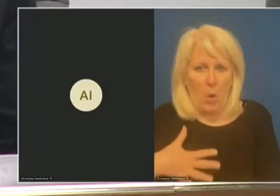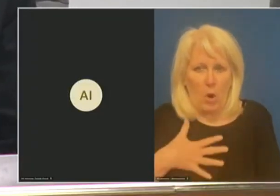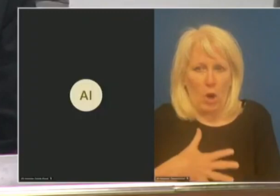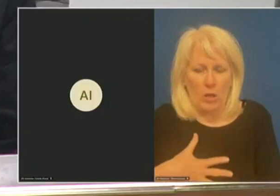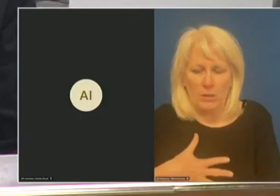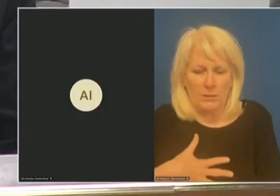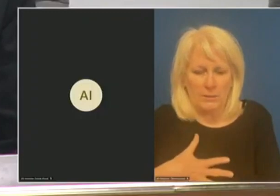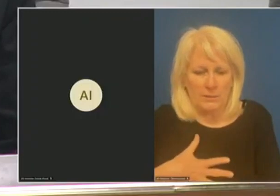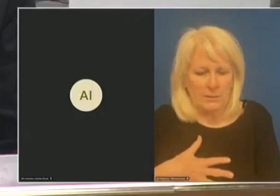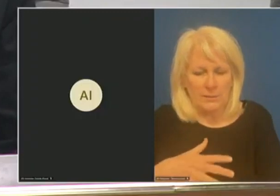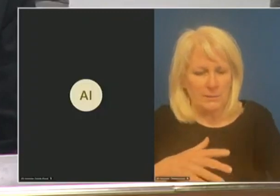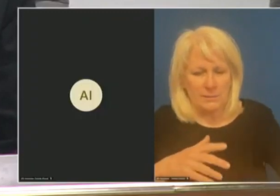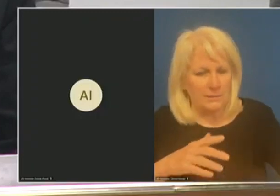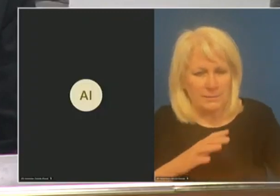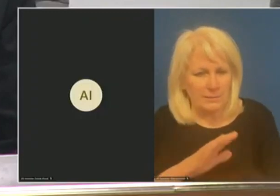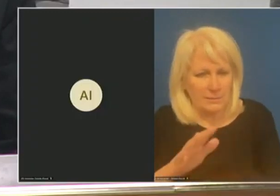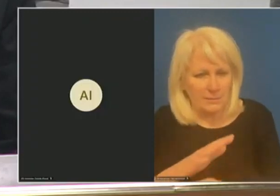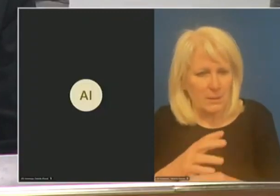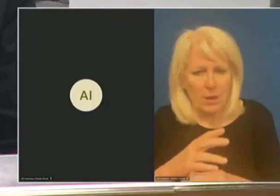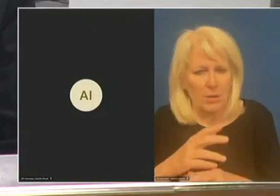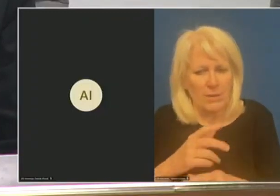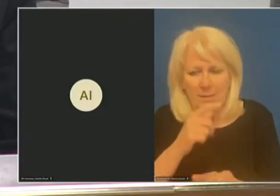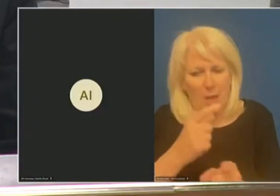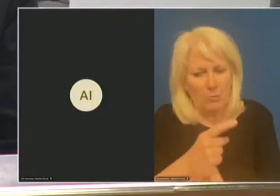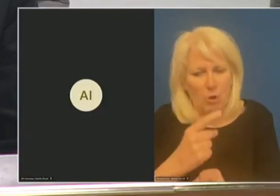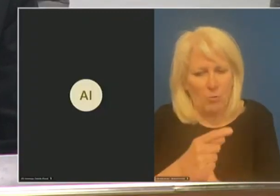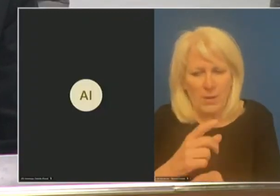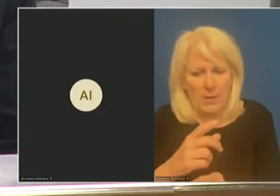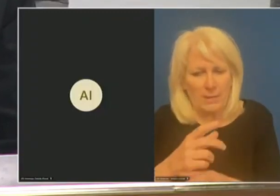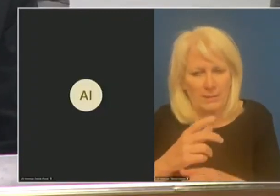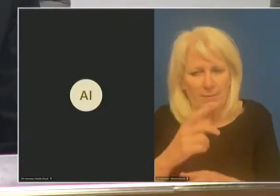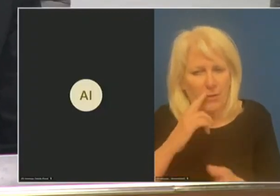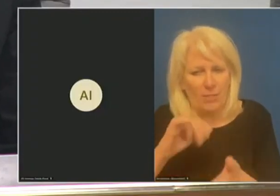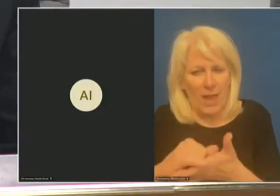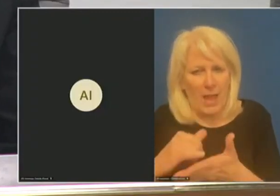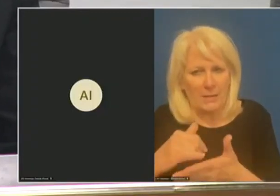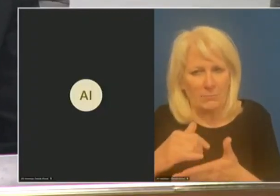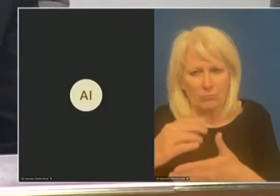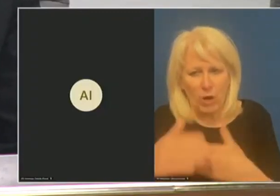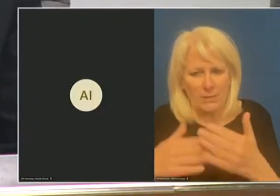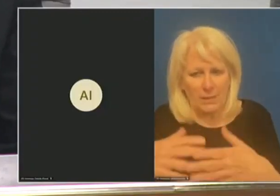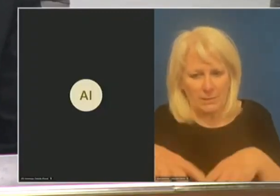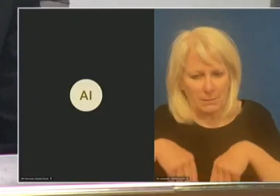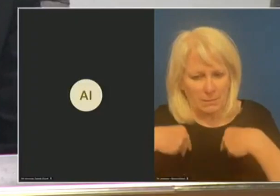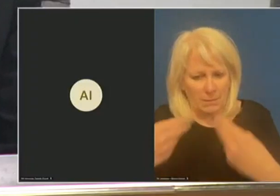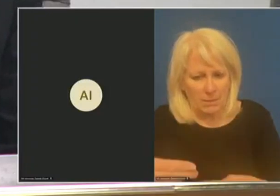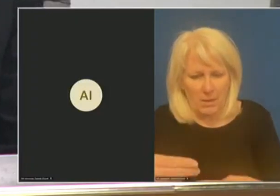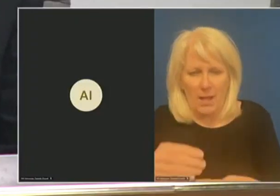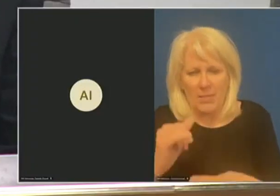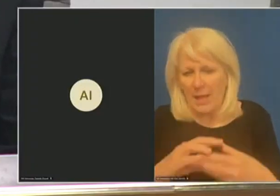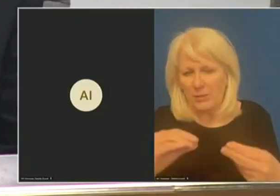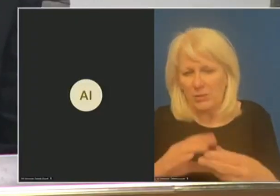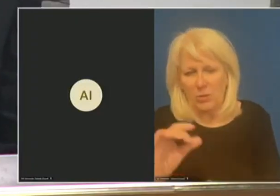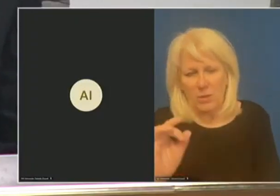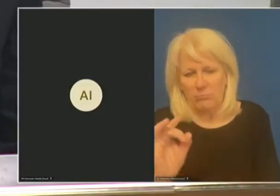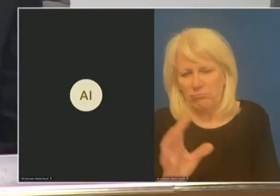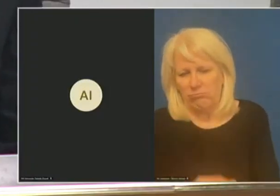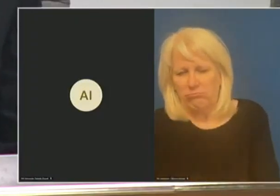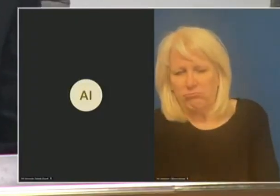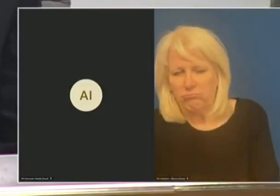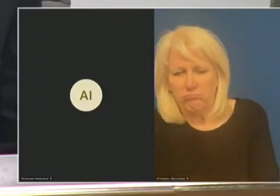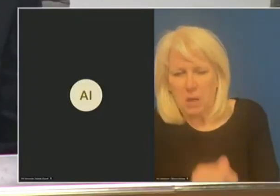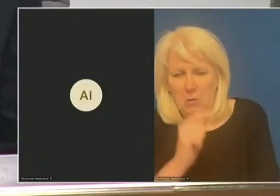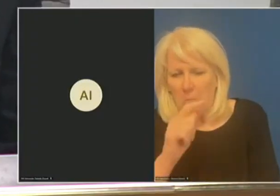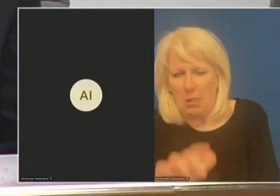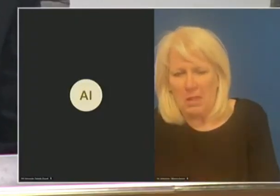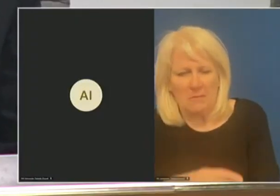to what would be appropriate care for that procedure. I have to tell you, I find that story very incredible,